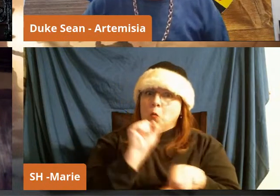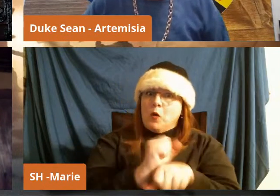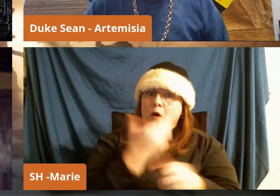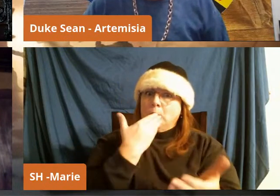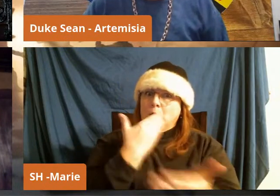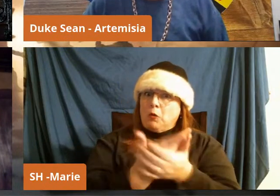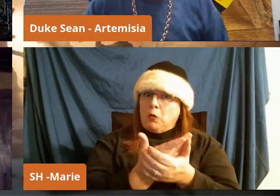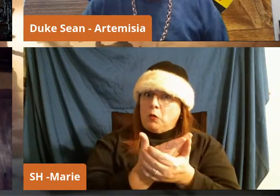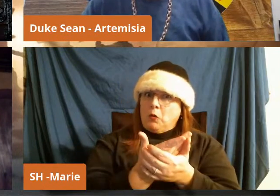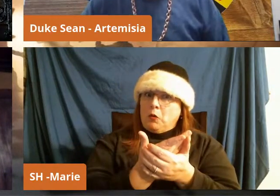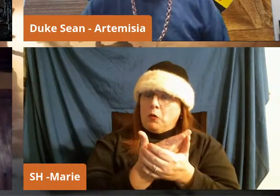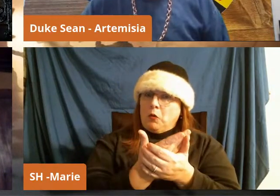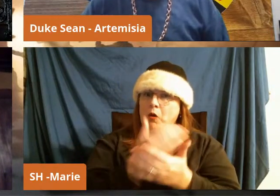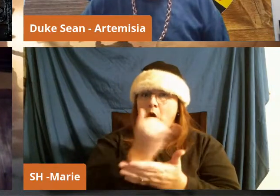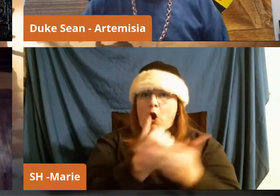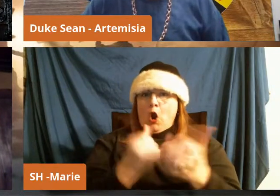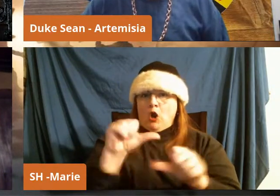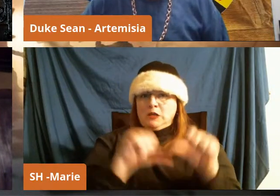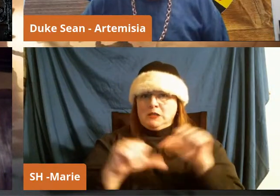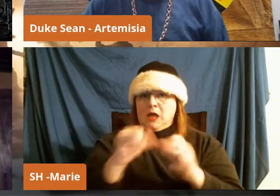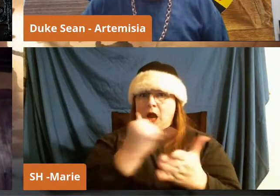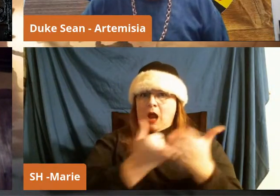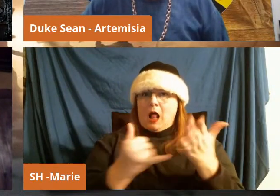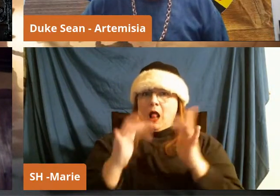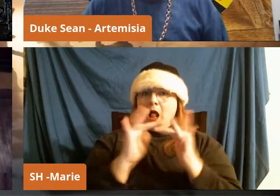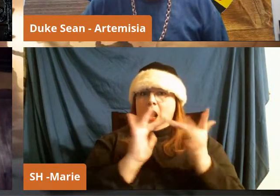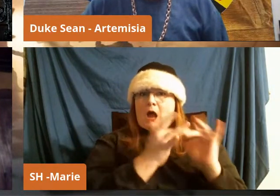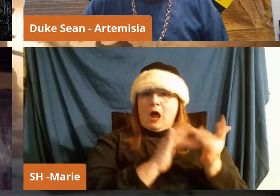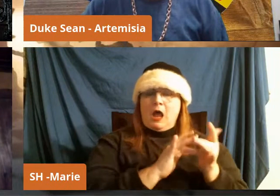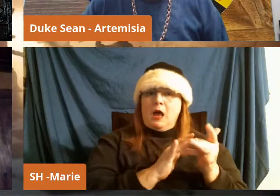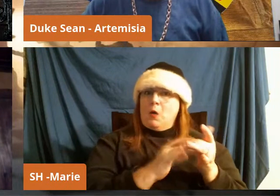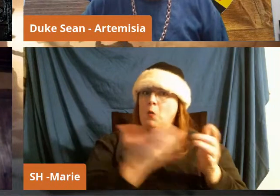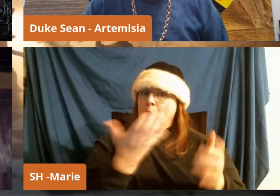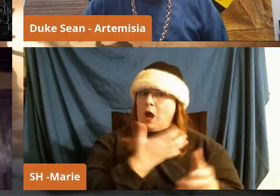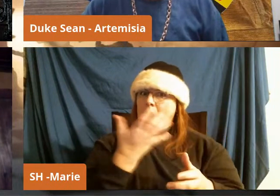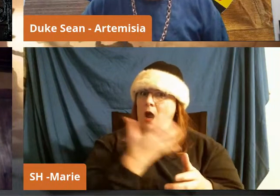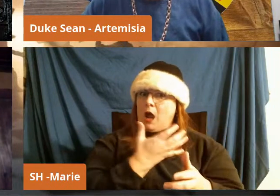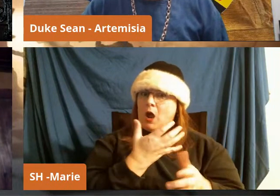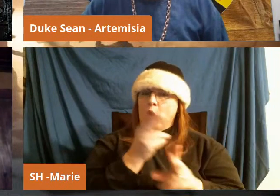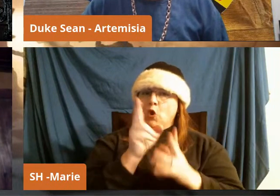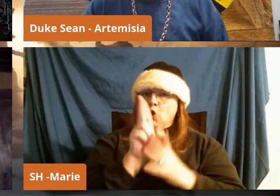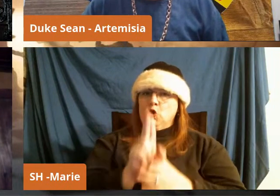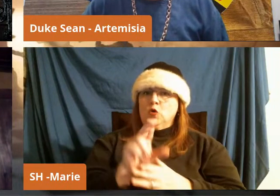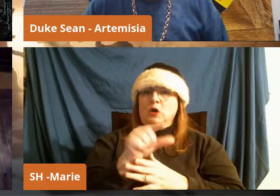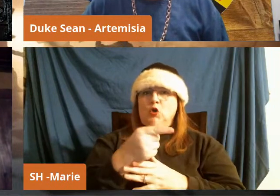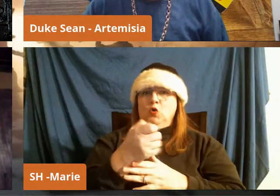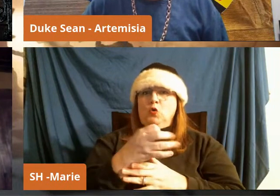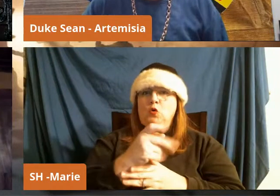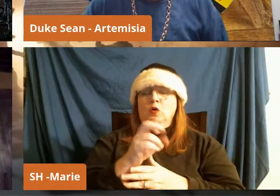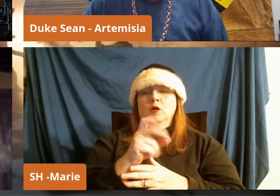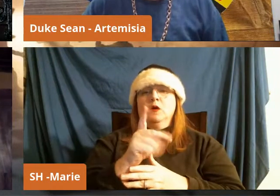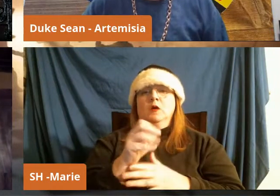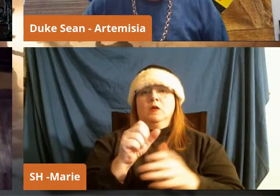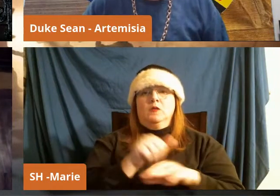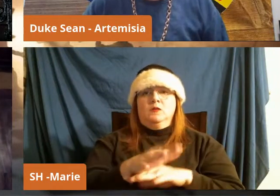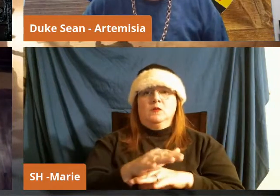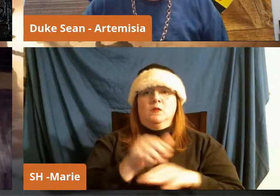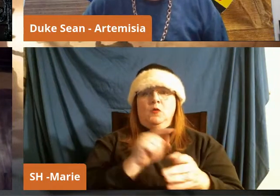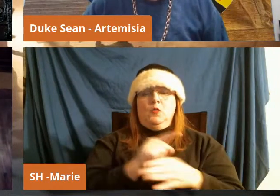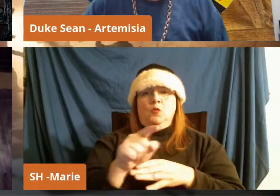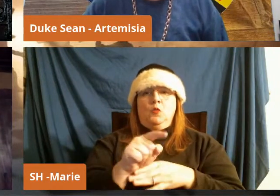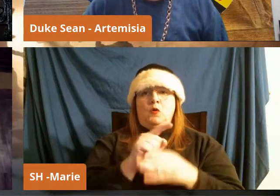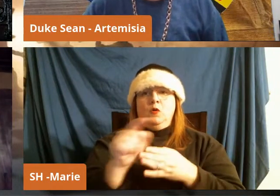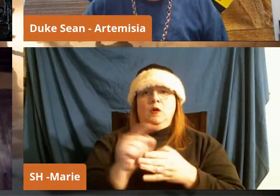well. I had judged a couple of different pieces in that, and those pieces were submitted a week before